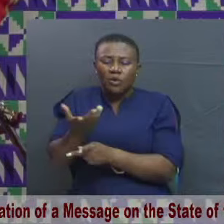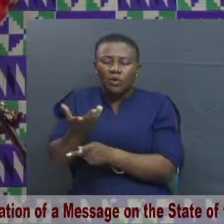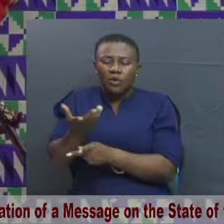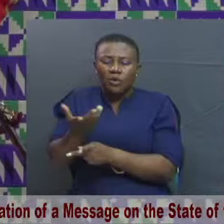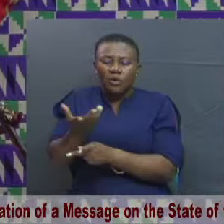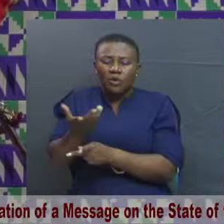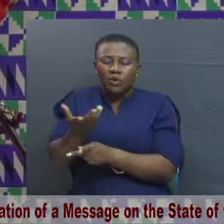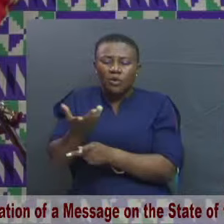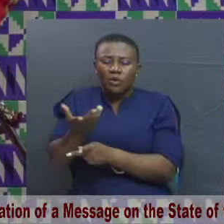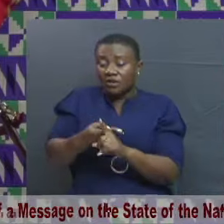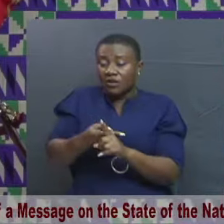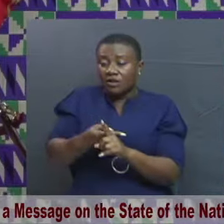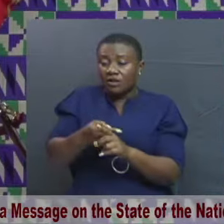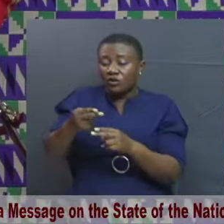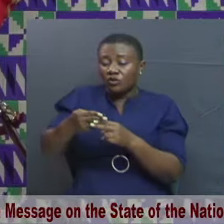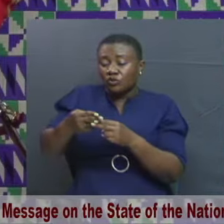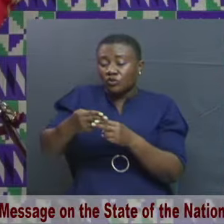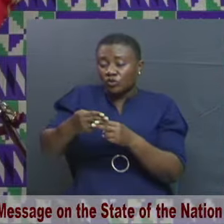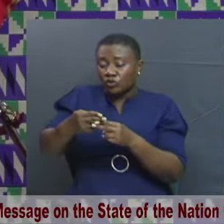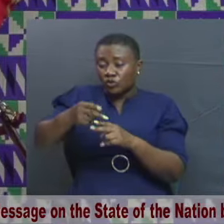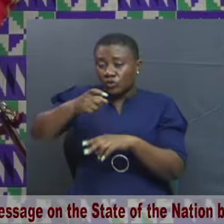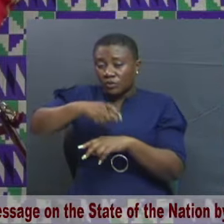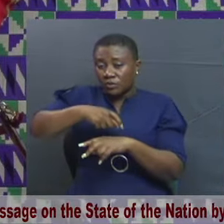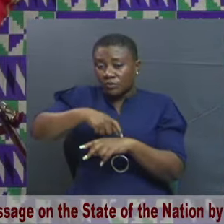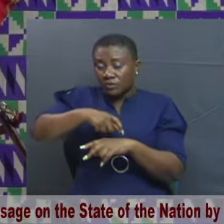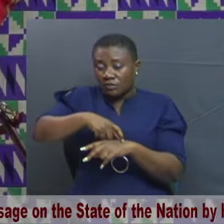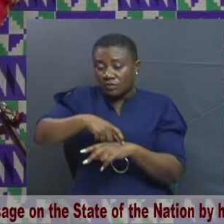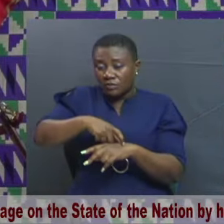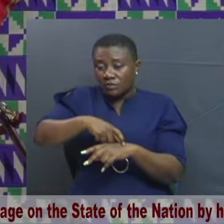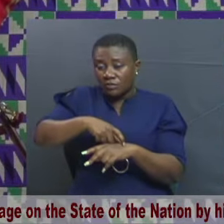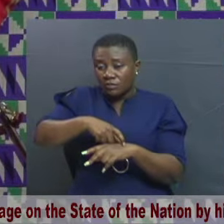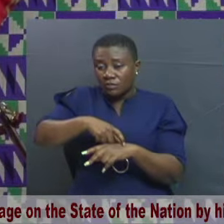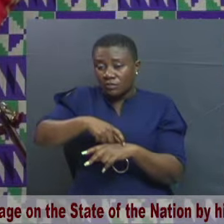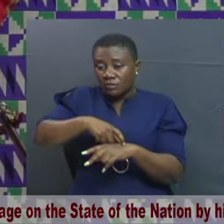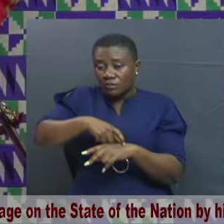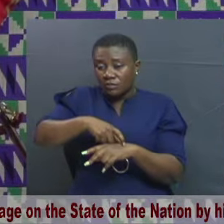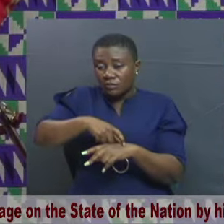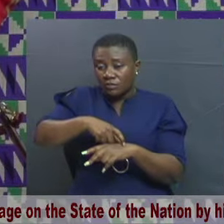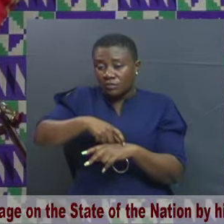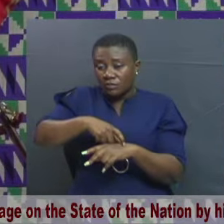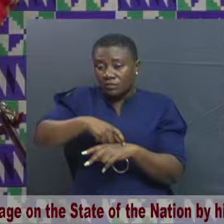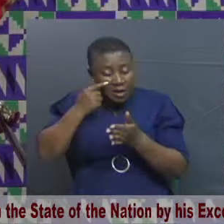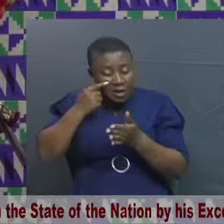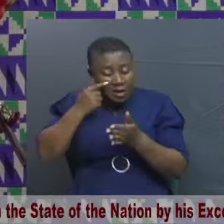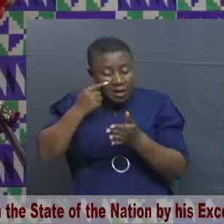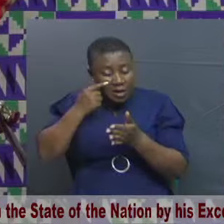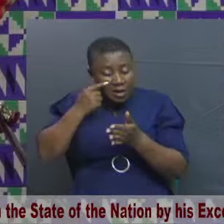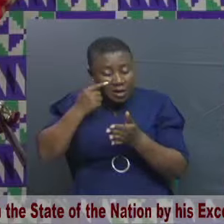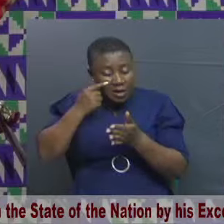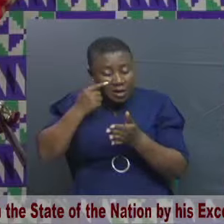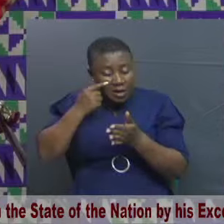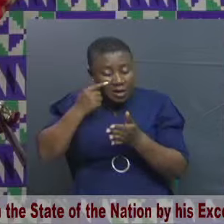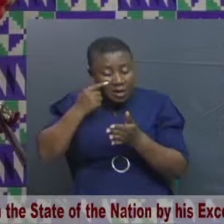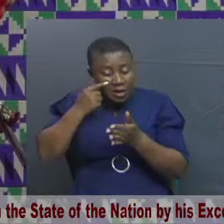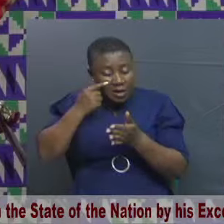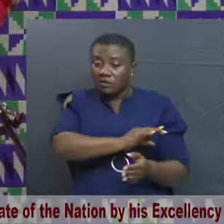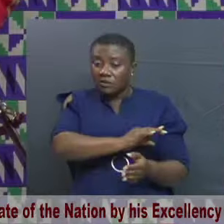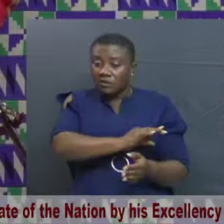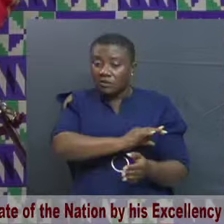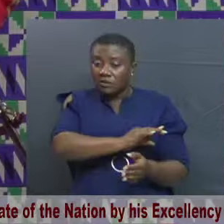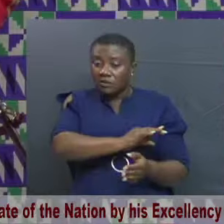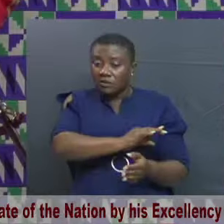shortest possible time in recent debt restructuring history a staff level agreement to an executive board